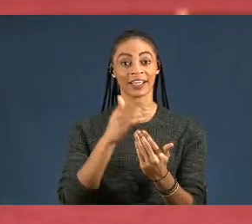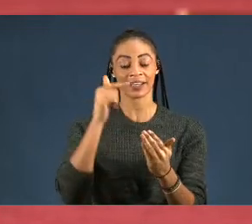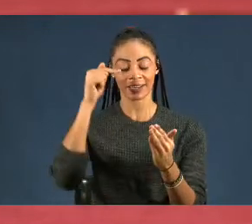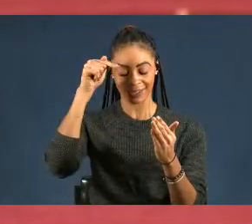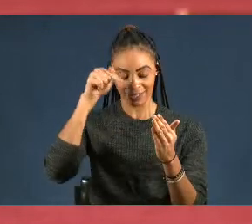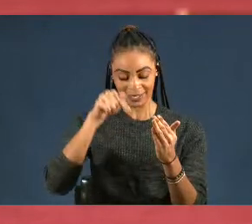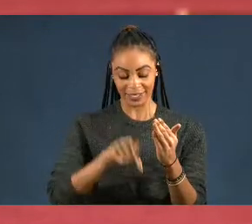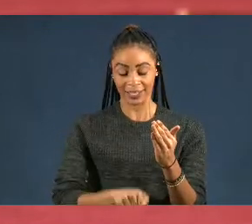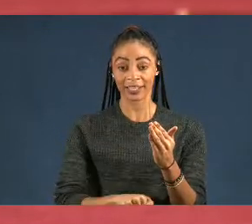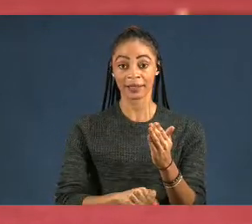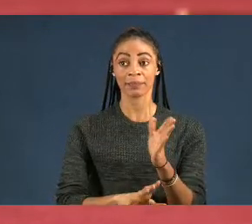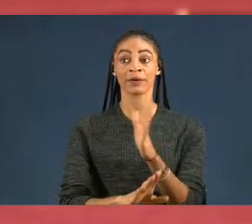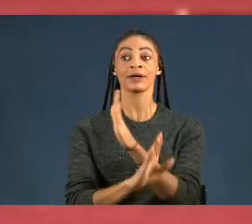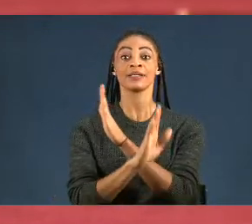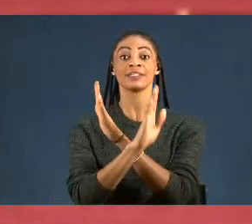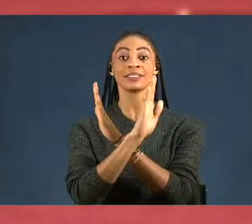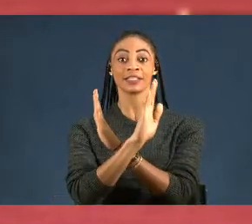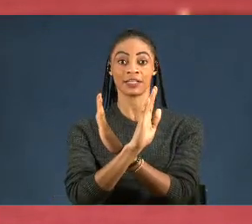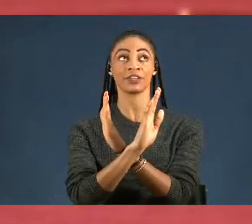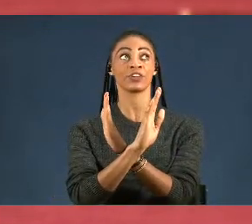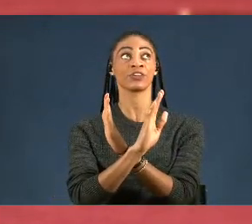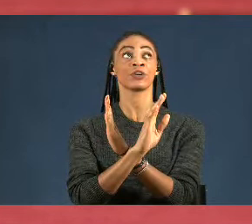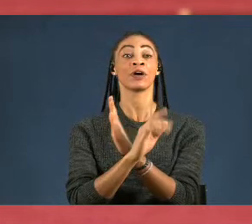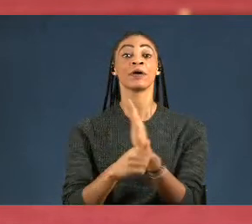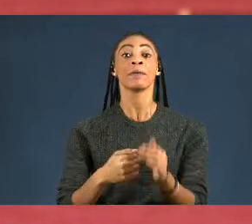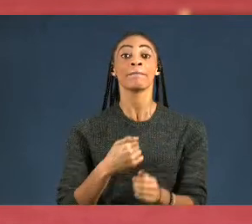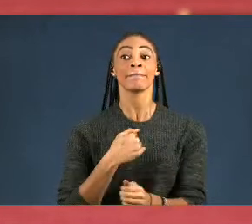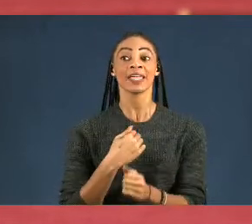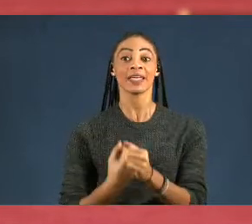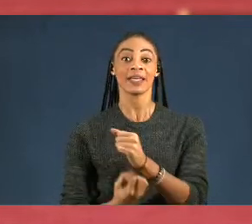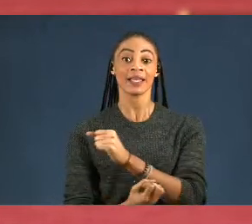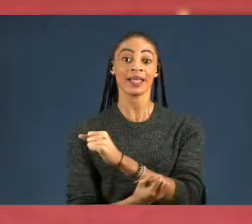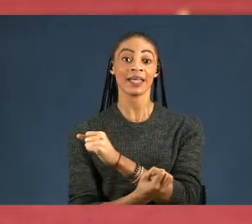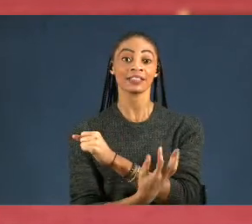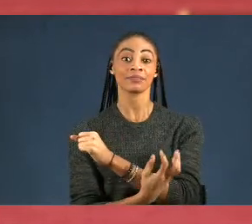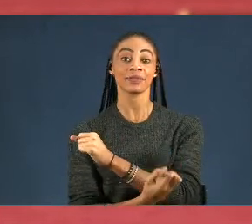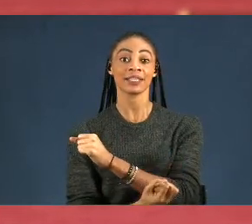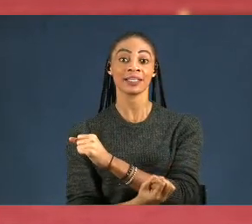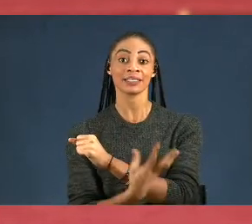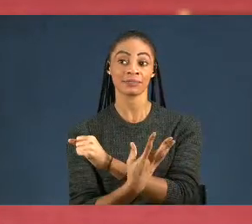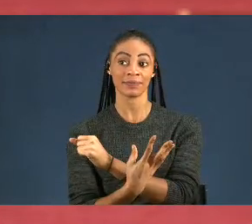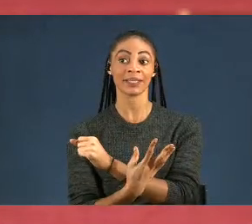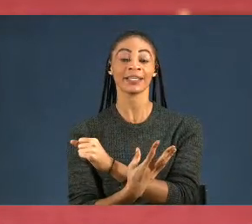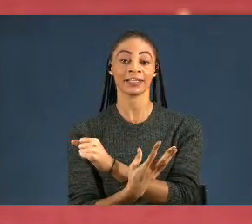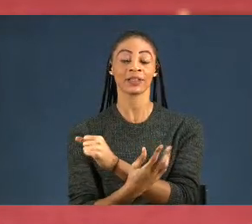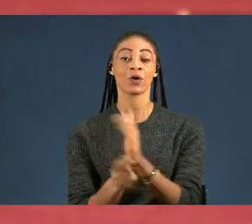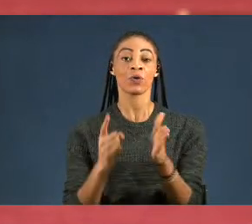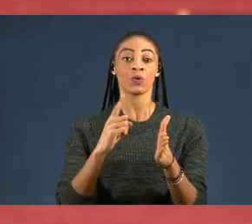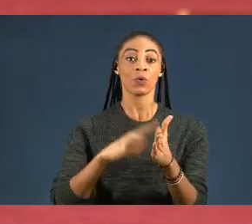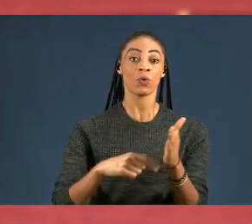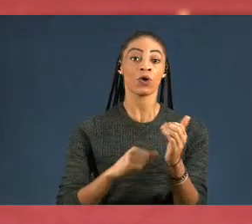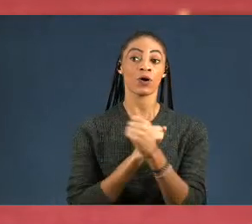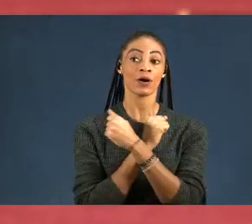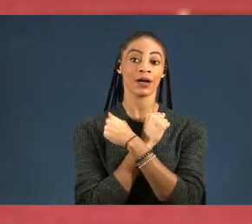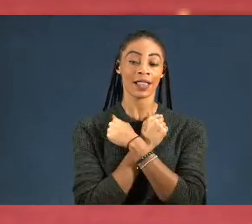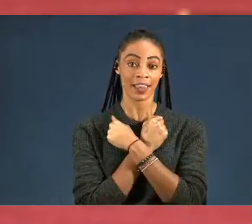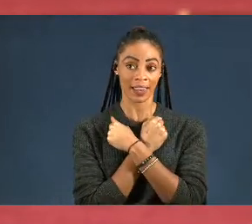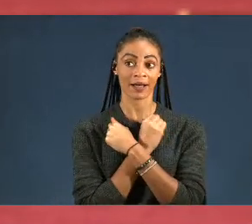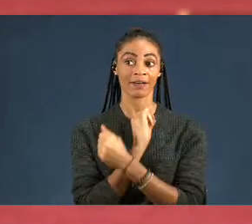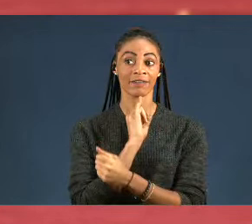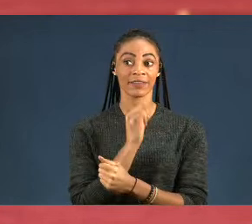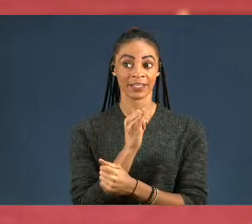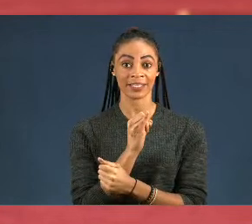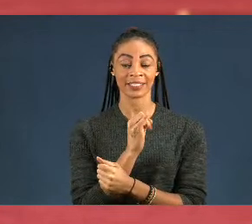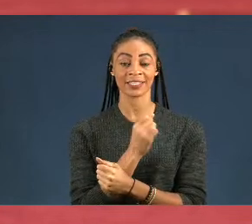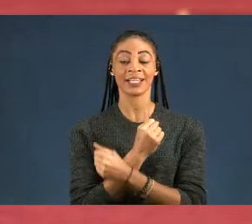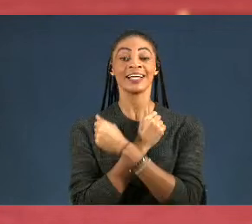is trusting. I'm just giving you definitions of love. These are definitions of love that has been tried and